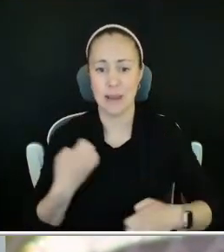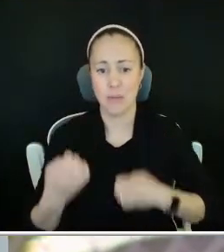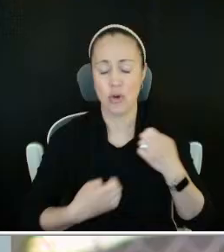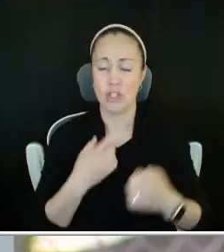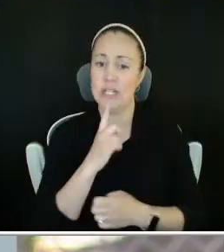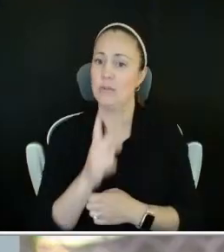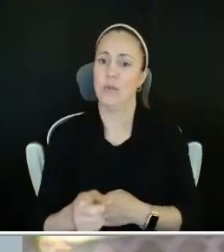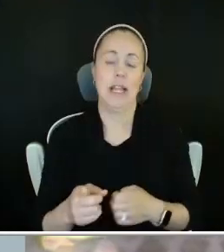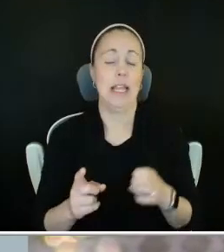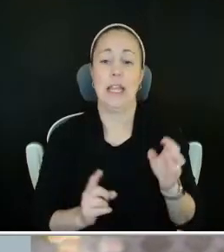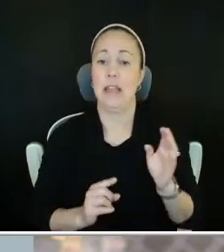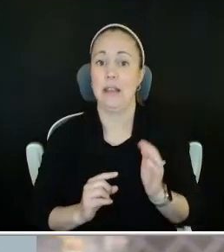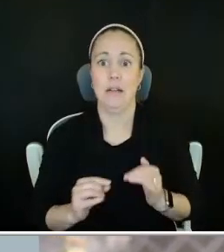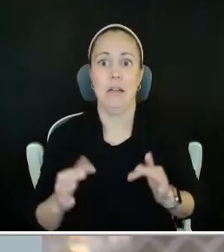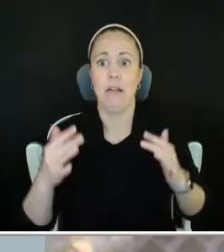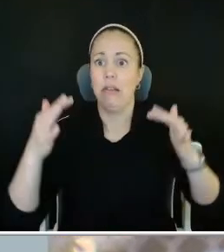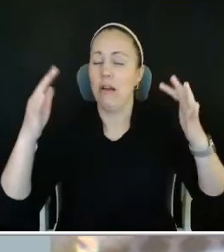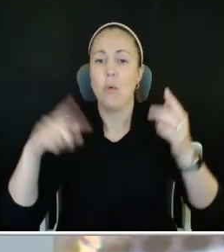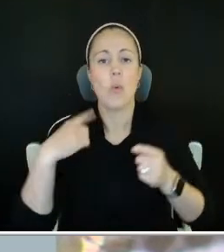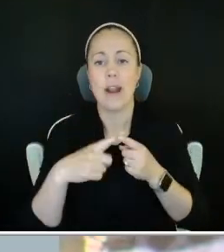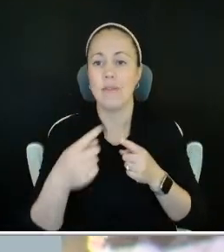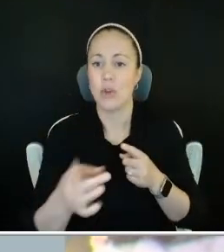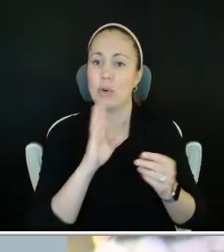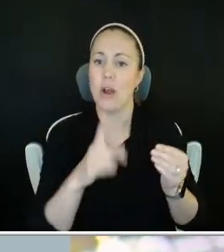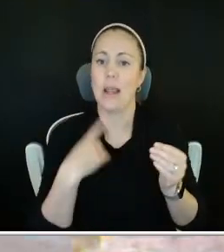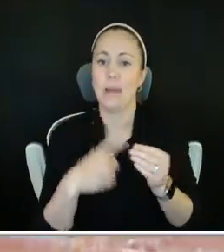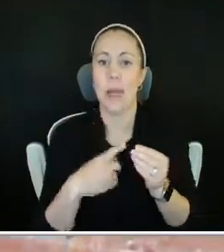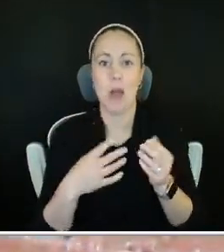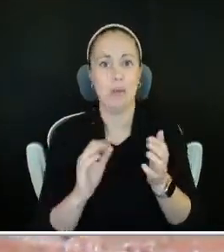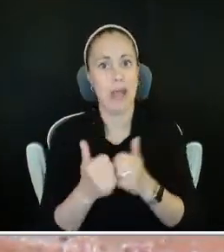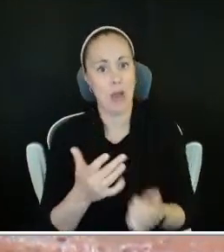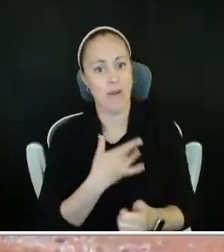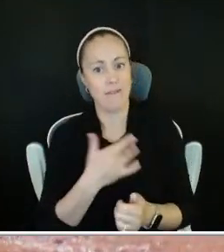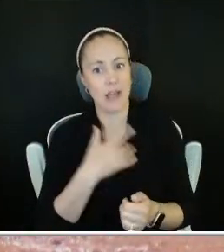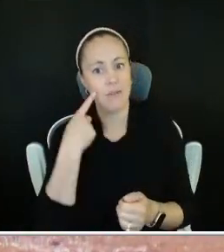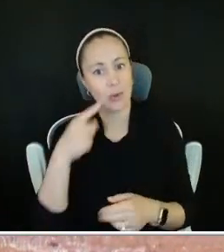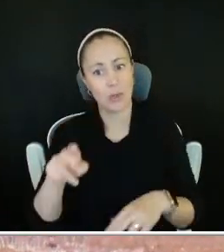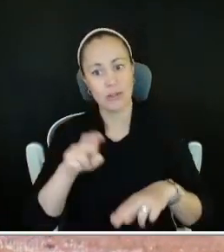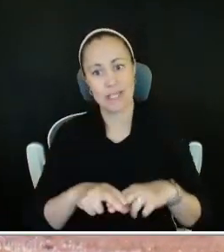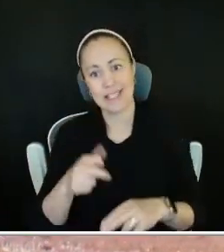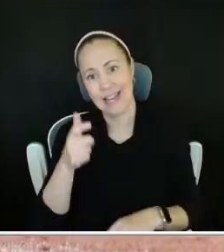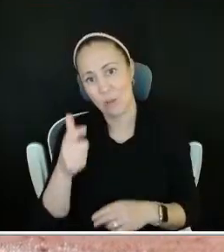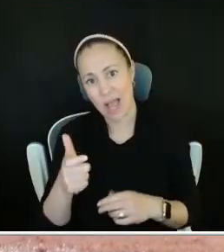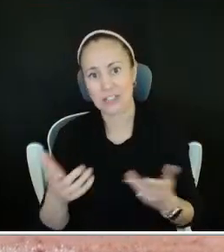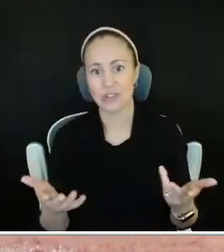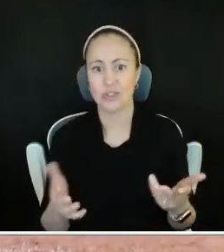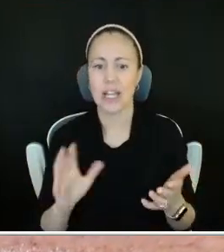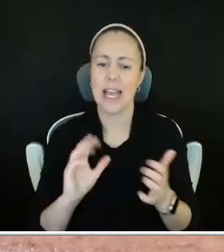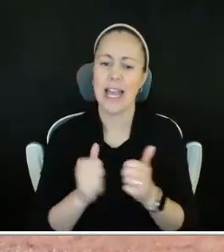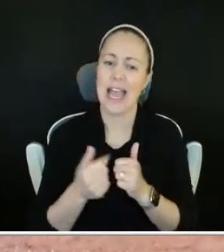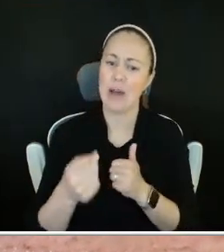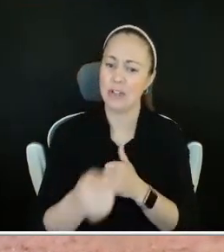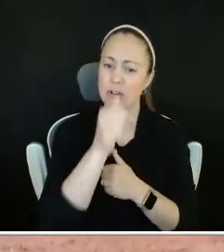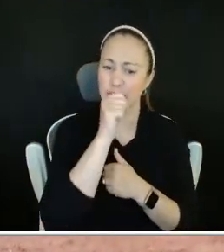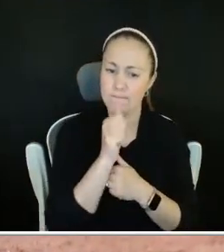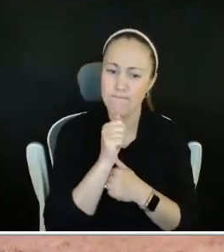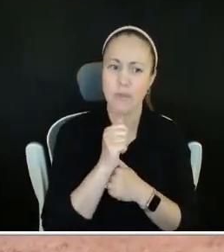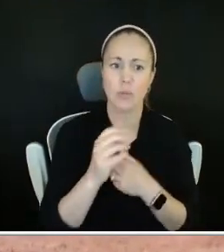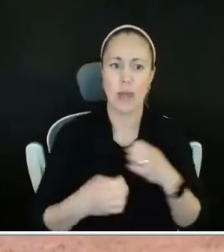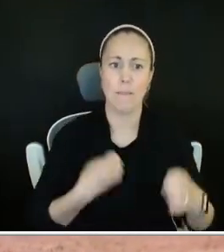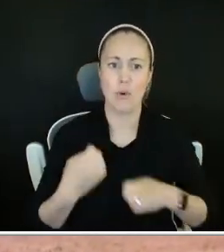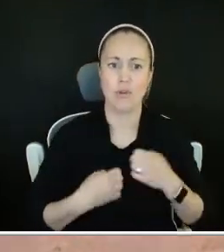were talking about what it felt like to be on the sidelines. How did you get through that emotionally? What helped you the